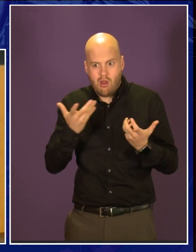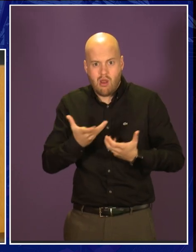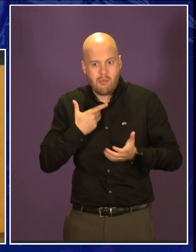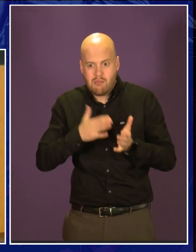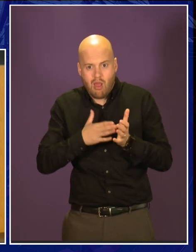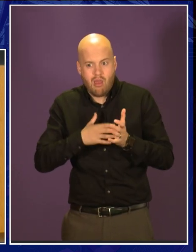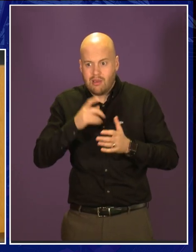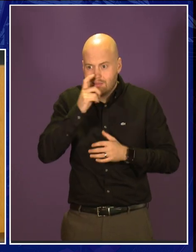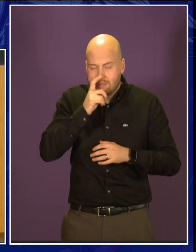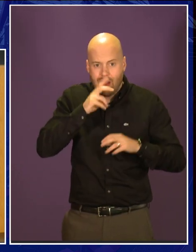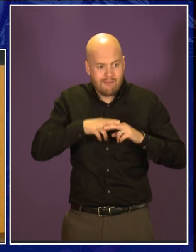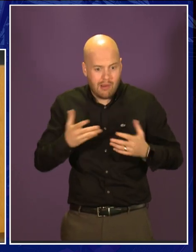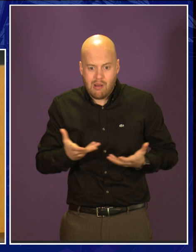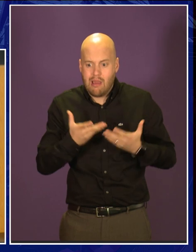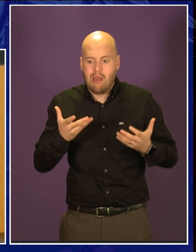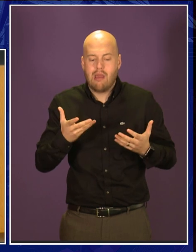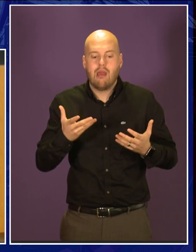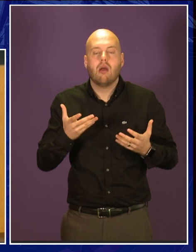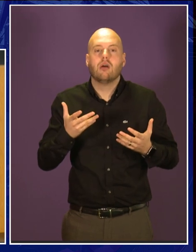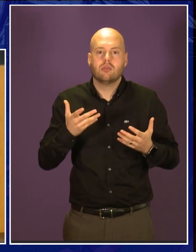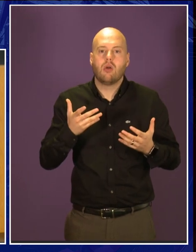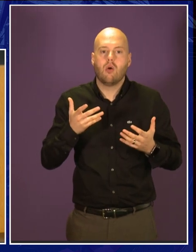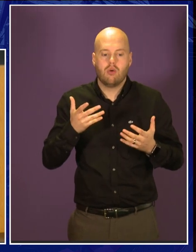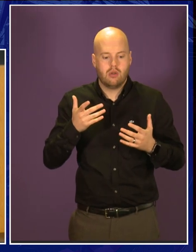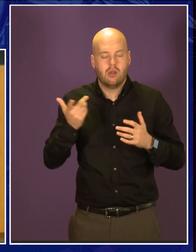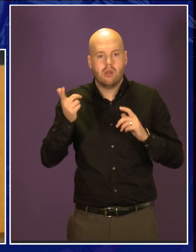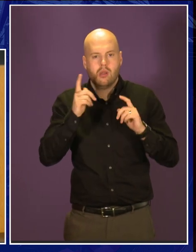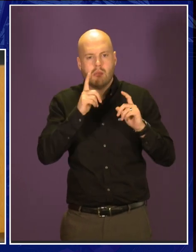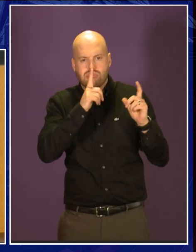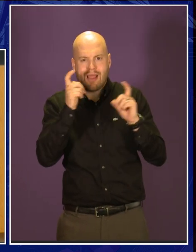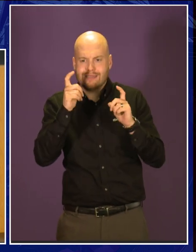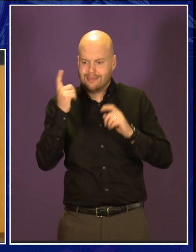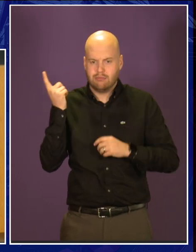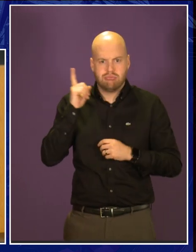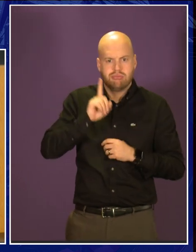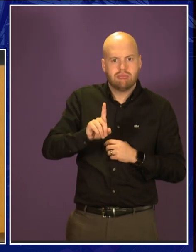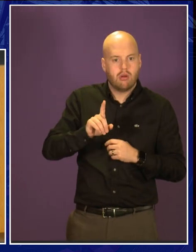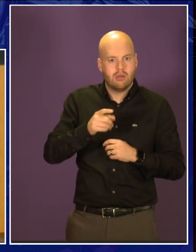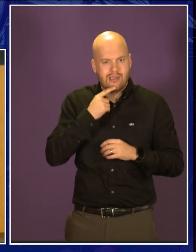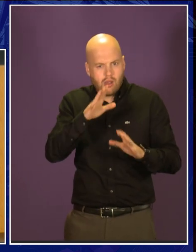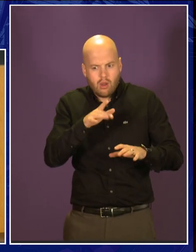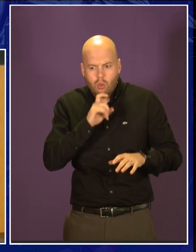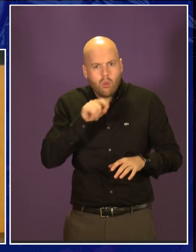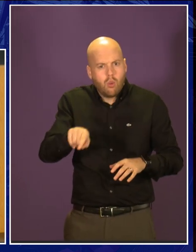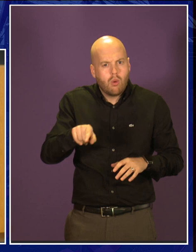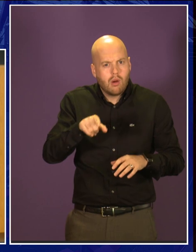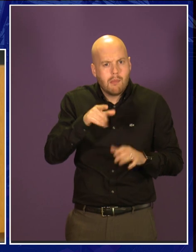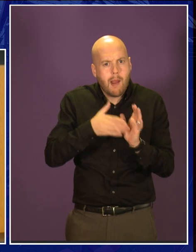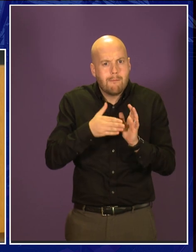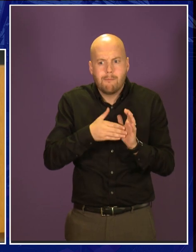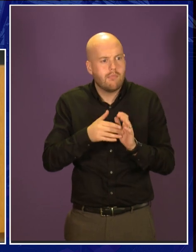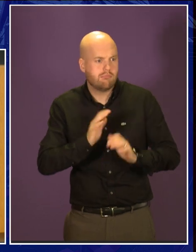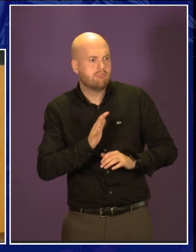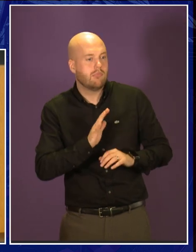researching. So all the breasts around, they came around him. Hey, boy, who's there? Your mom? Said, no. Your father?